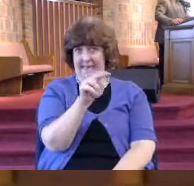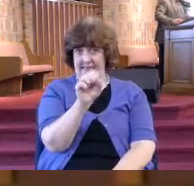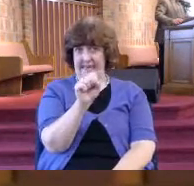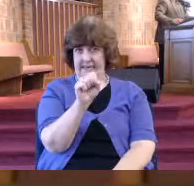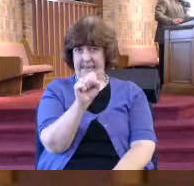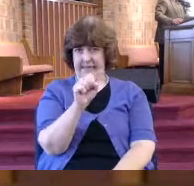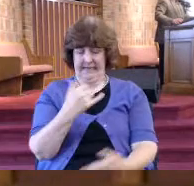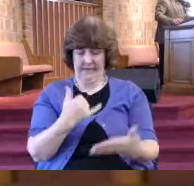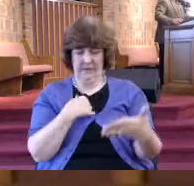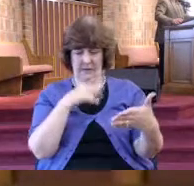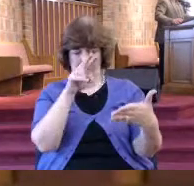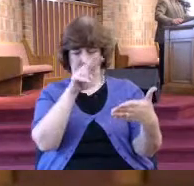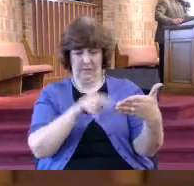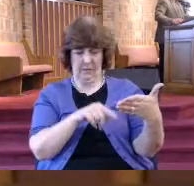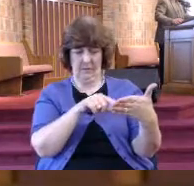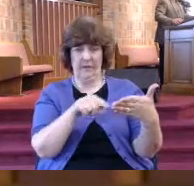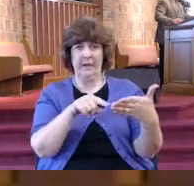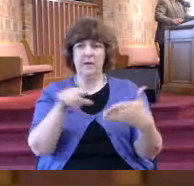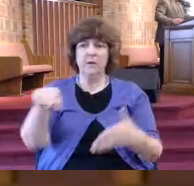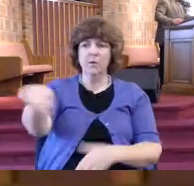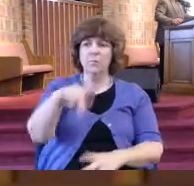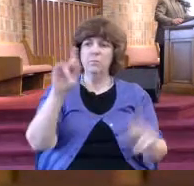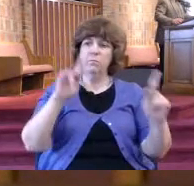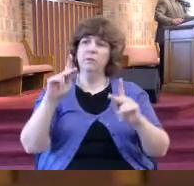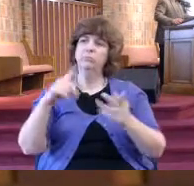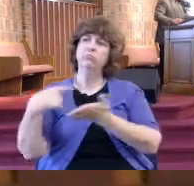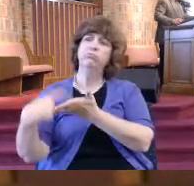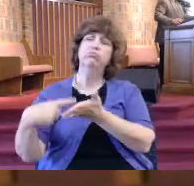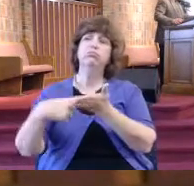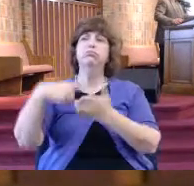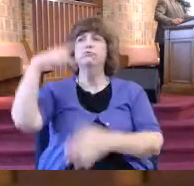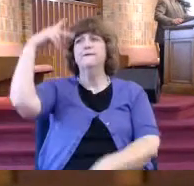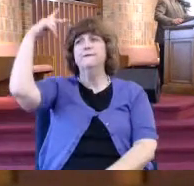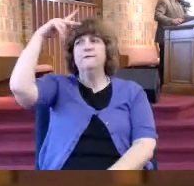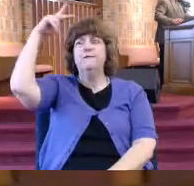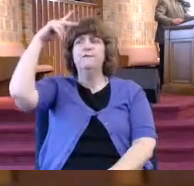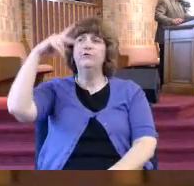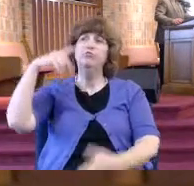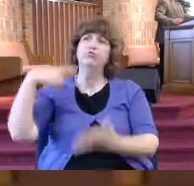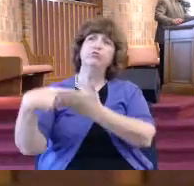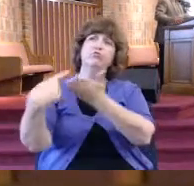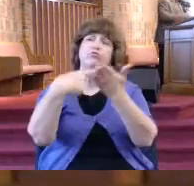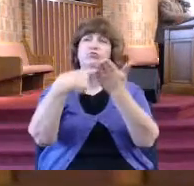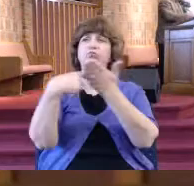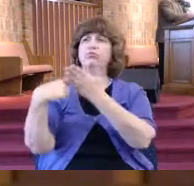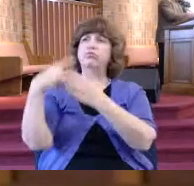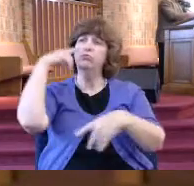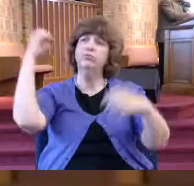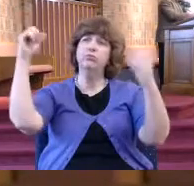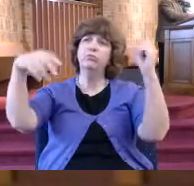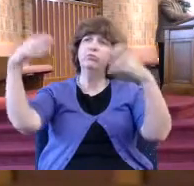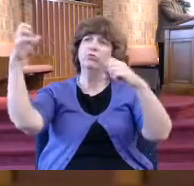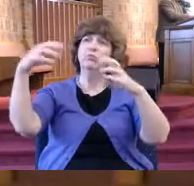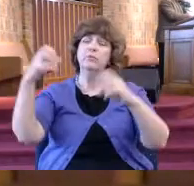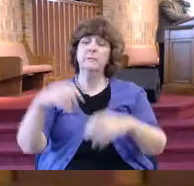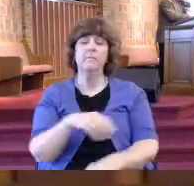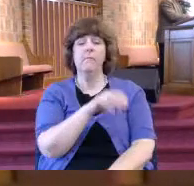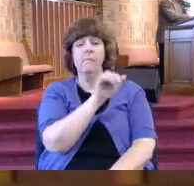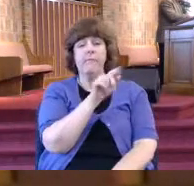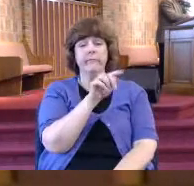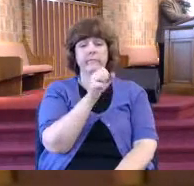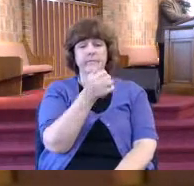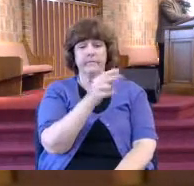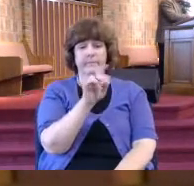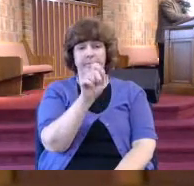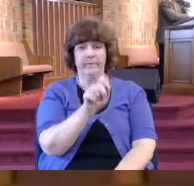were philosophers there at Mars Hill. Acts 17:24. God, who made the